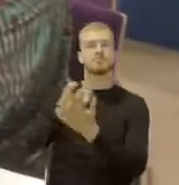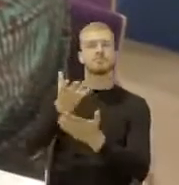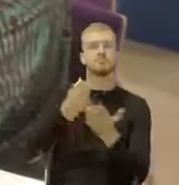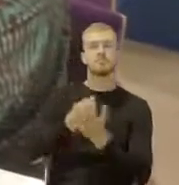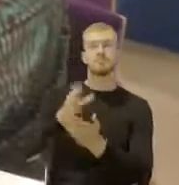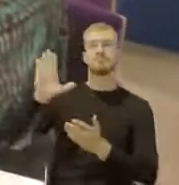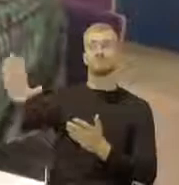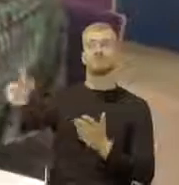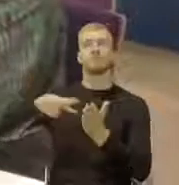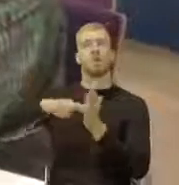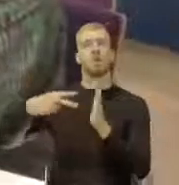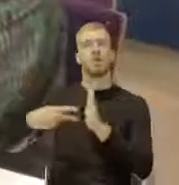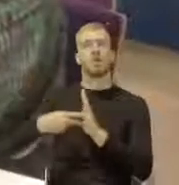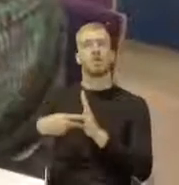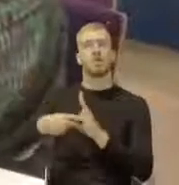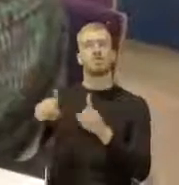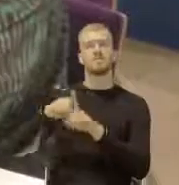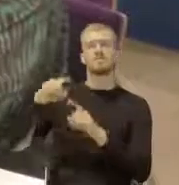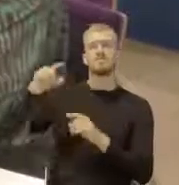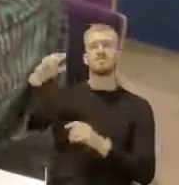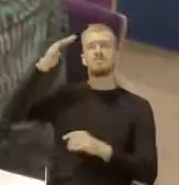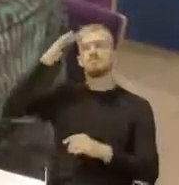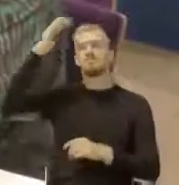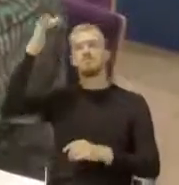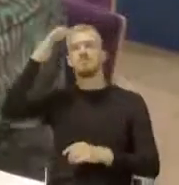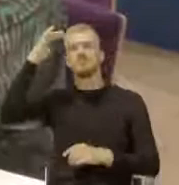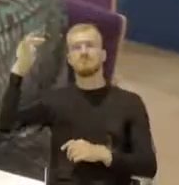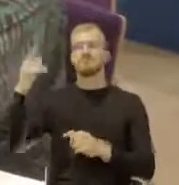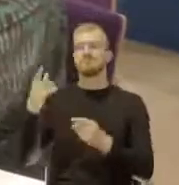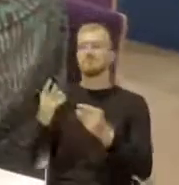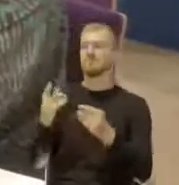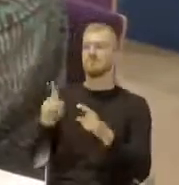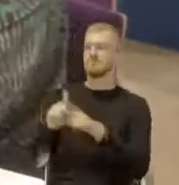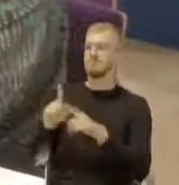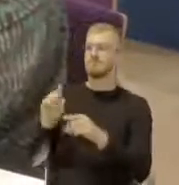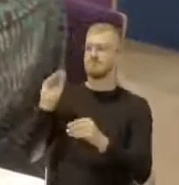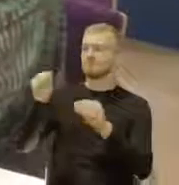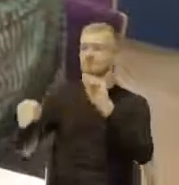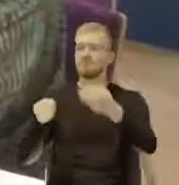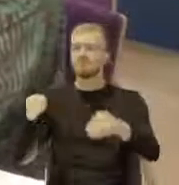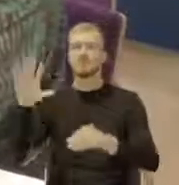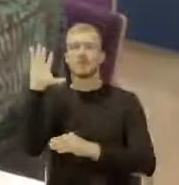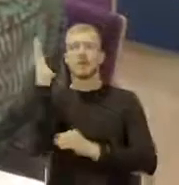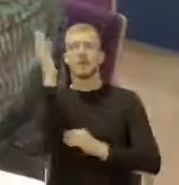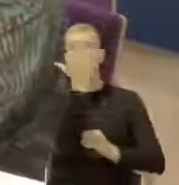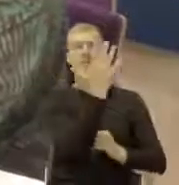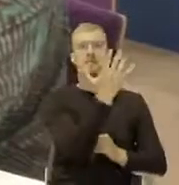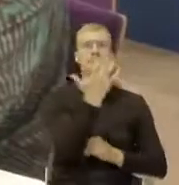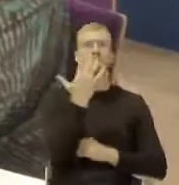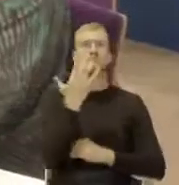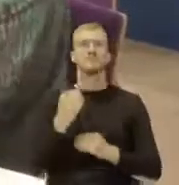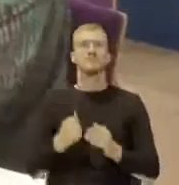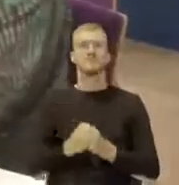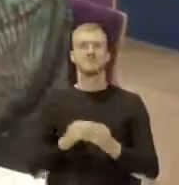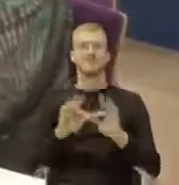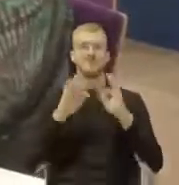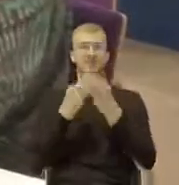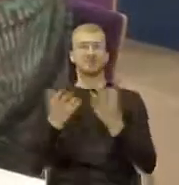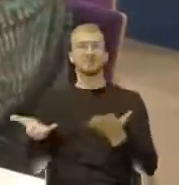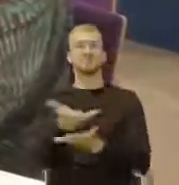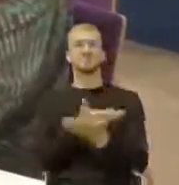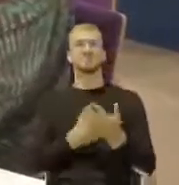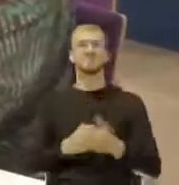on themselves speaks to the theme of this forum. And if you visit the UN Habitat stand, they've got a fabulous pullout